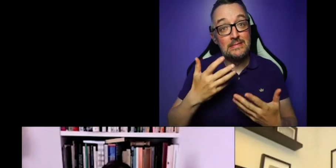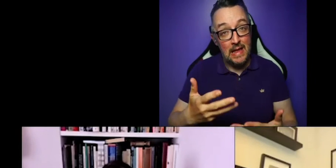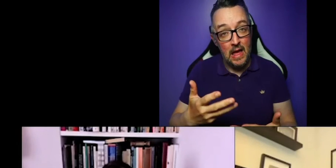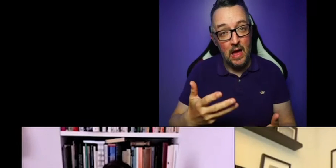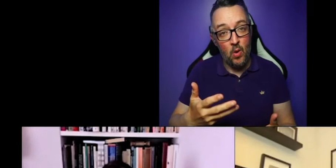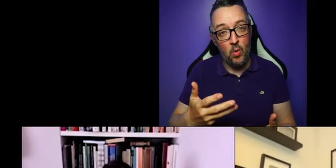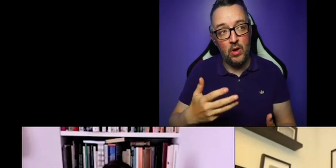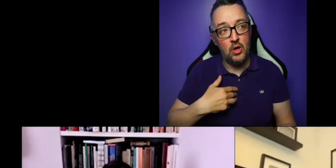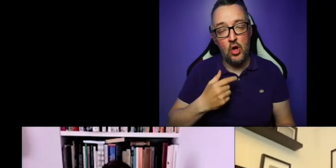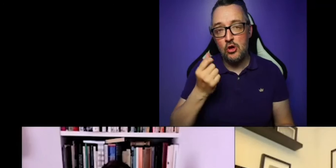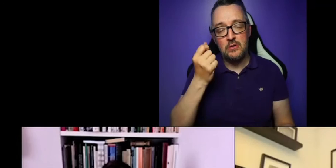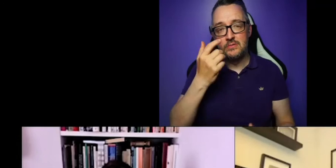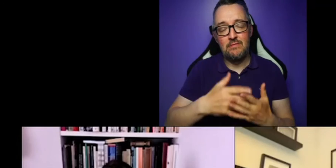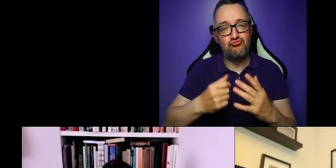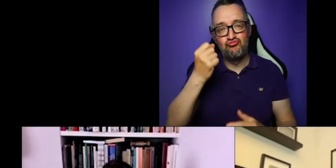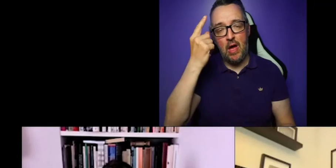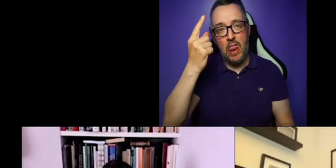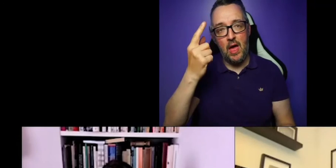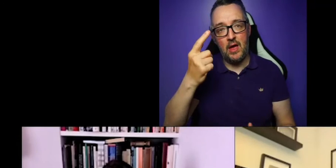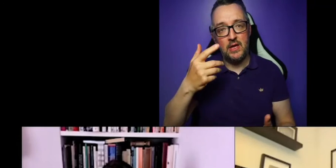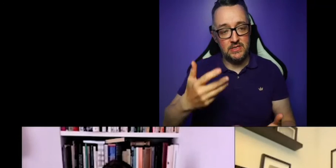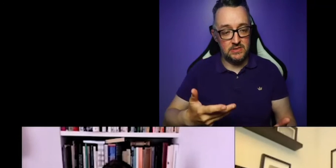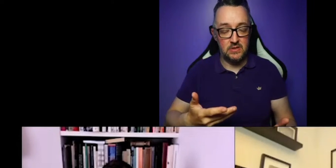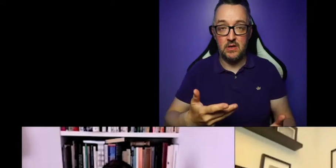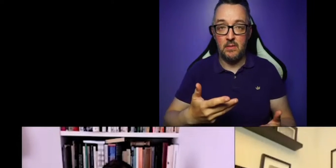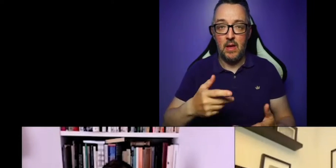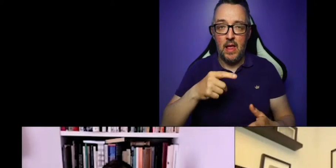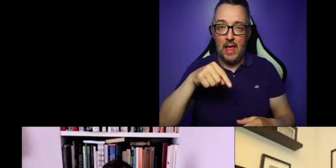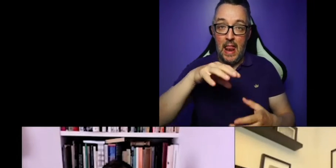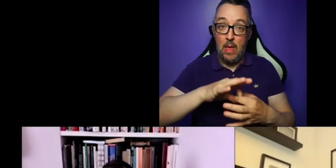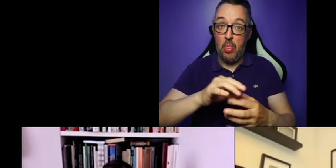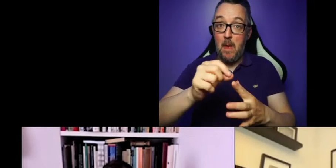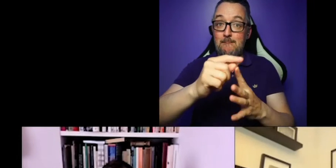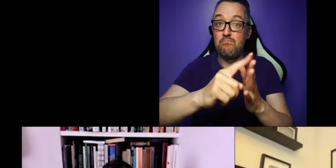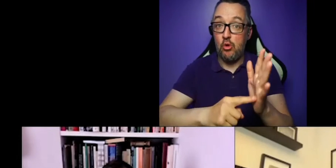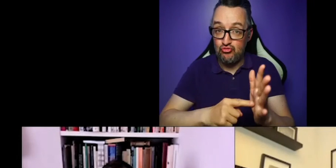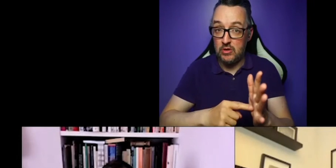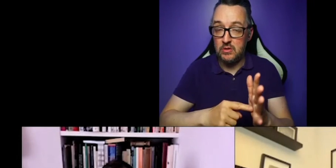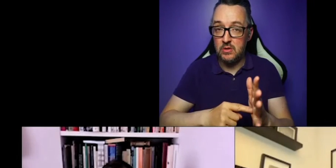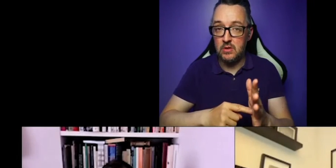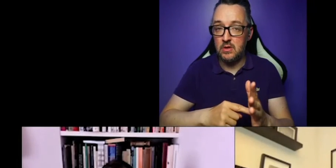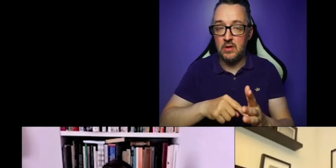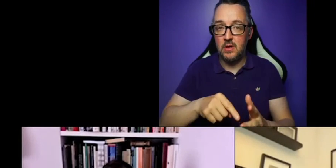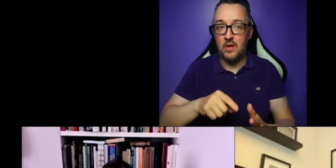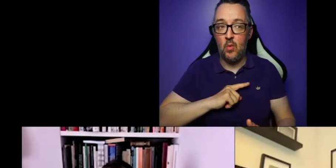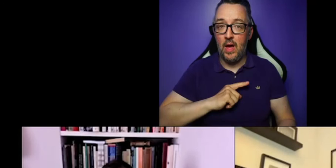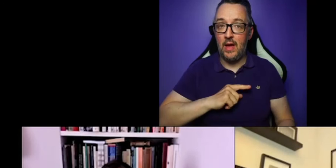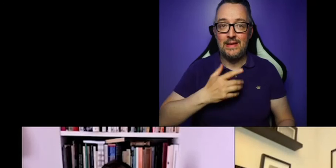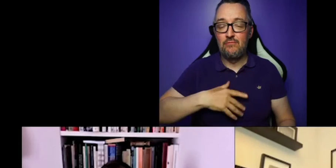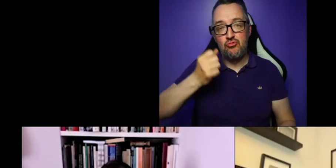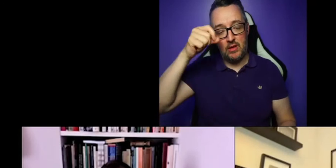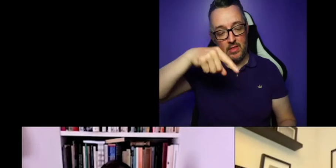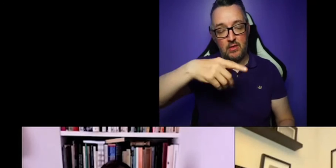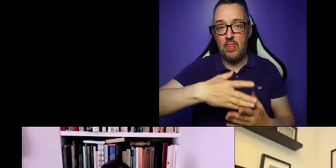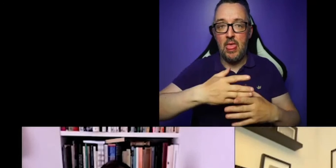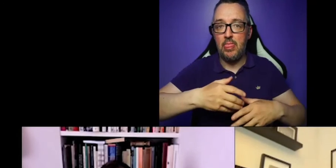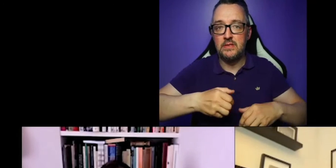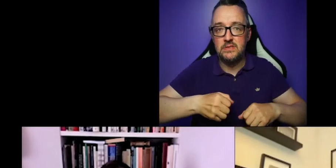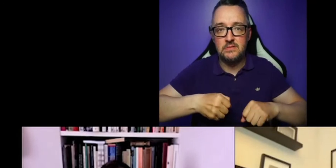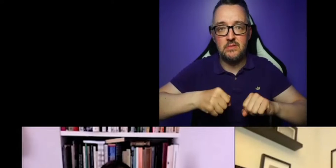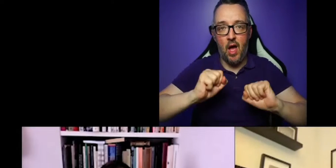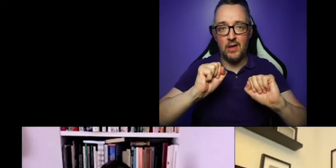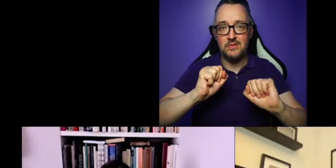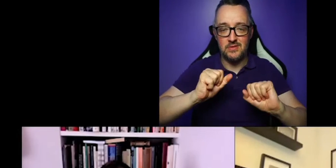probably where the project, we can talk about this in a moment, is that I hadn't realised that it was just really the beginning. Mm.